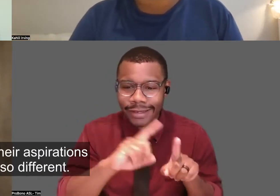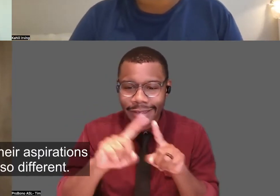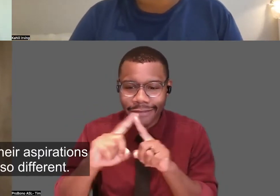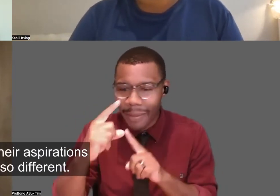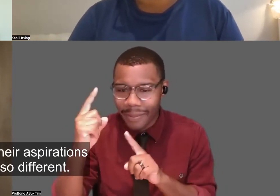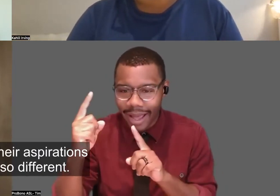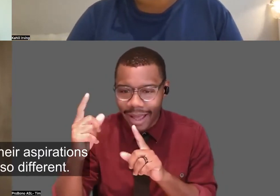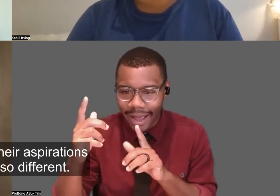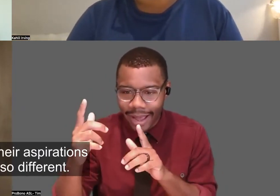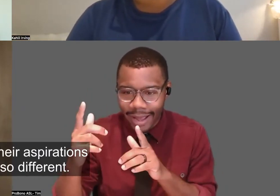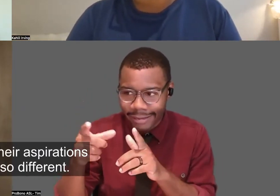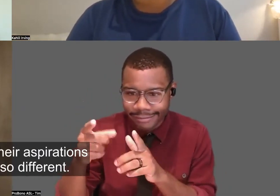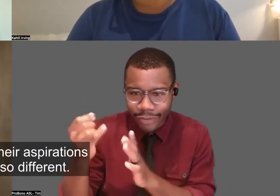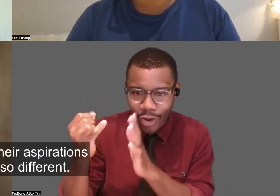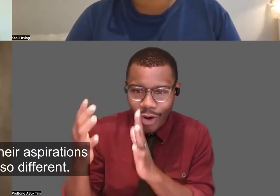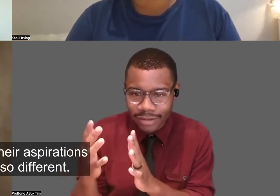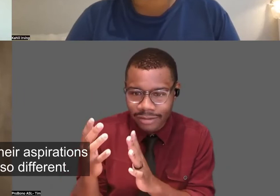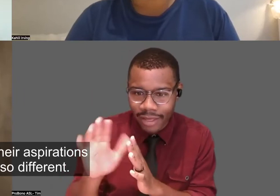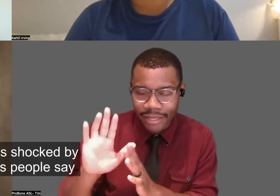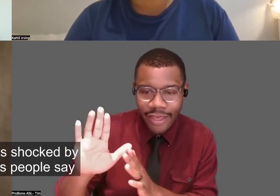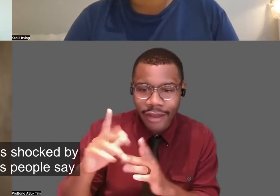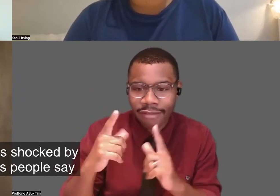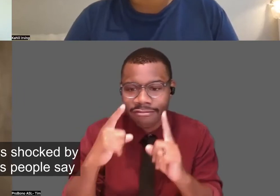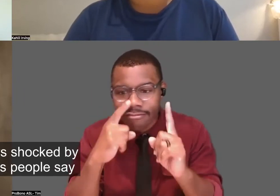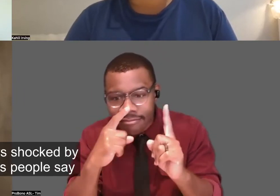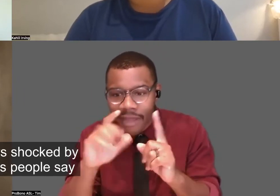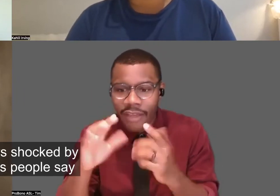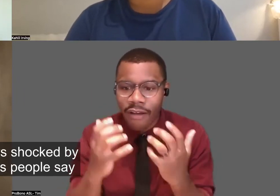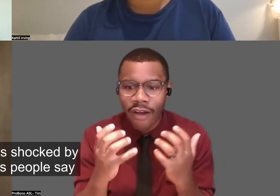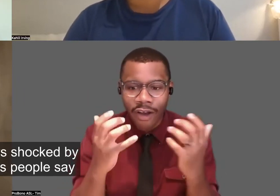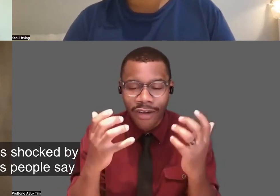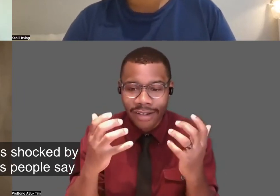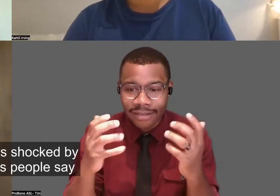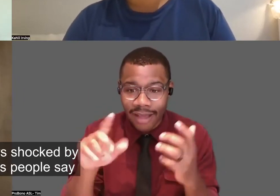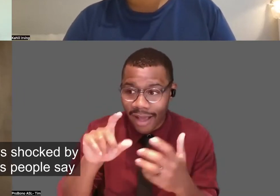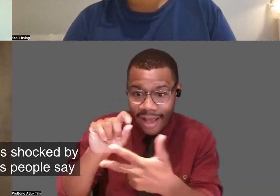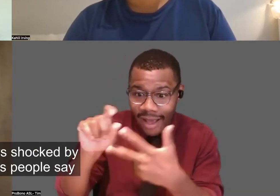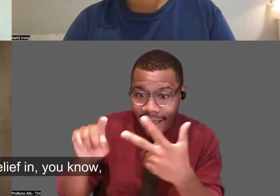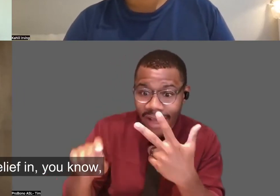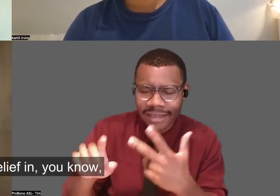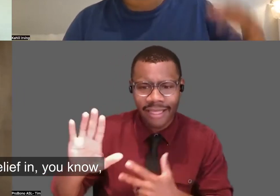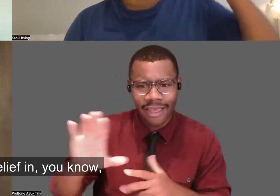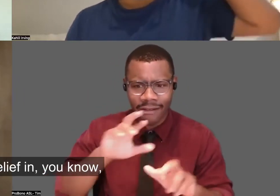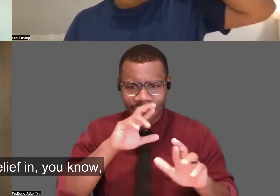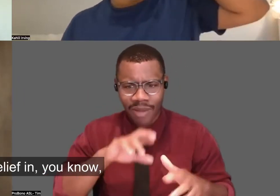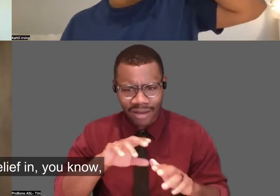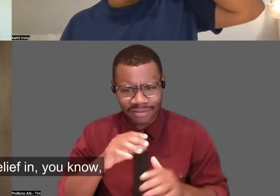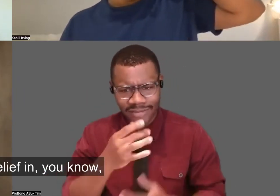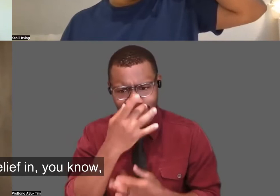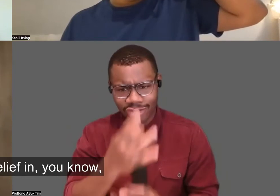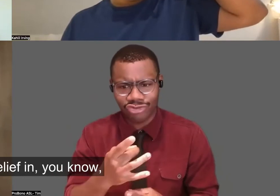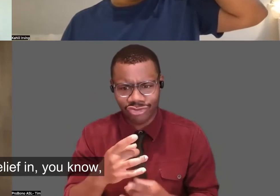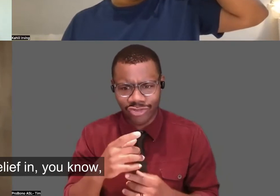and what their aspirations are, it's so different. I'm always shocked by the things people say about their belief